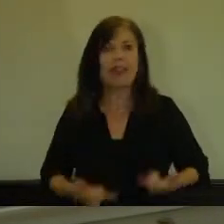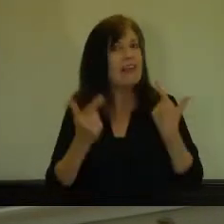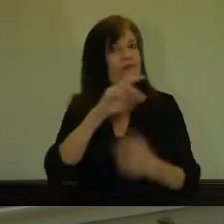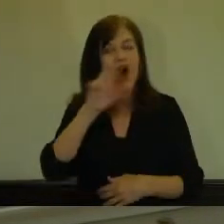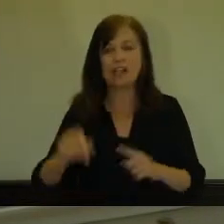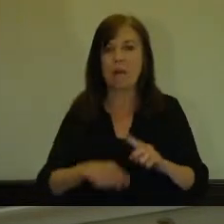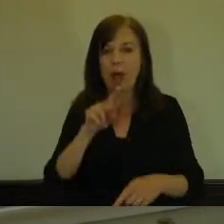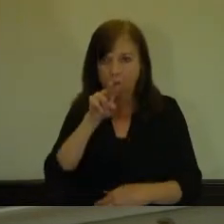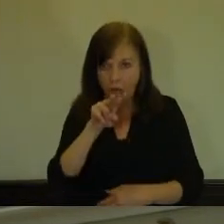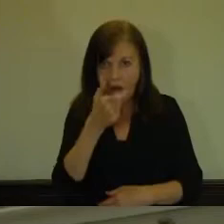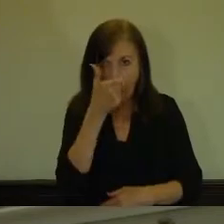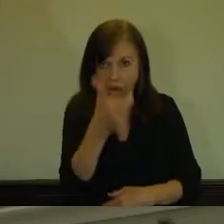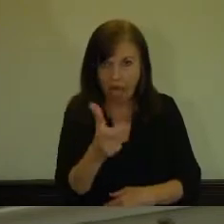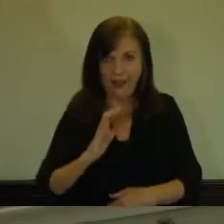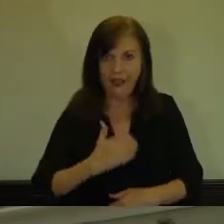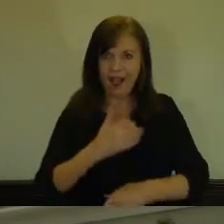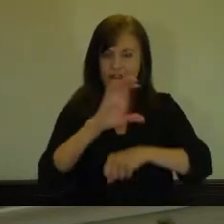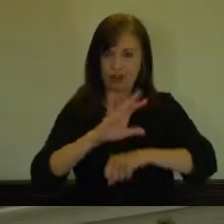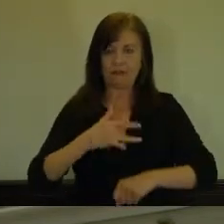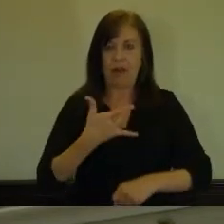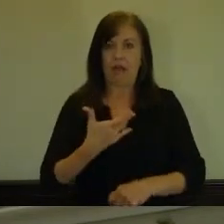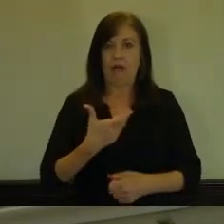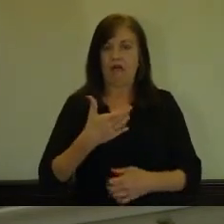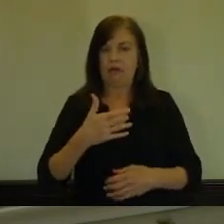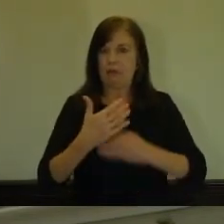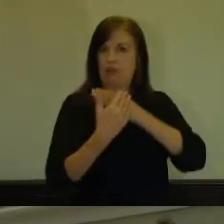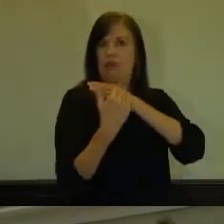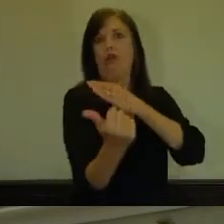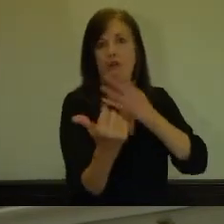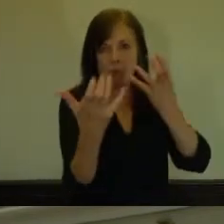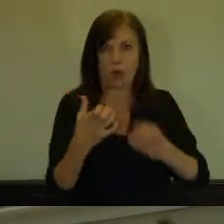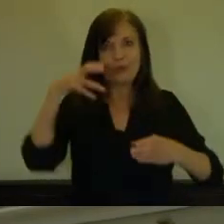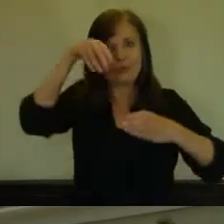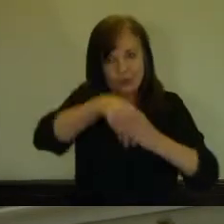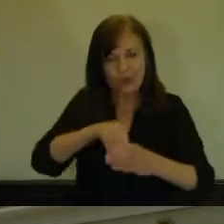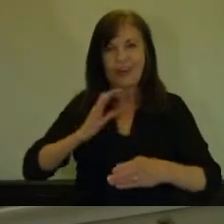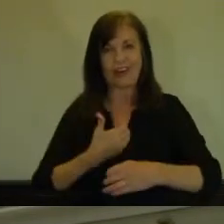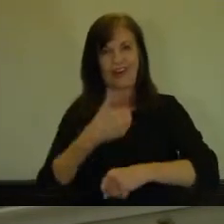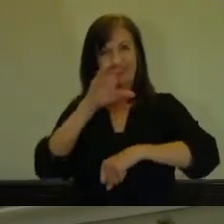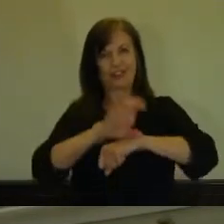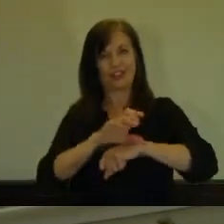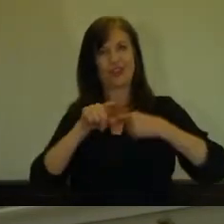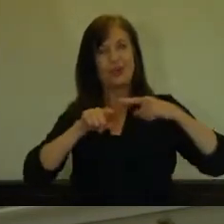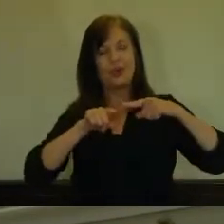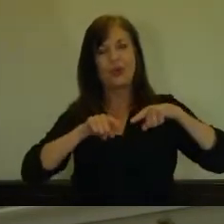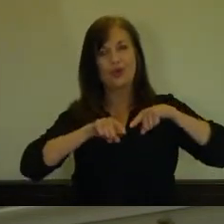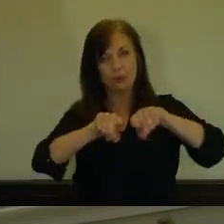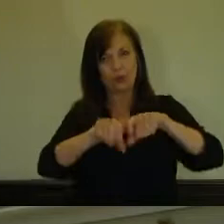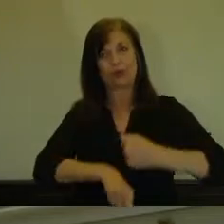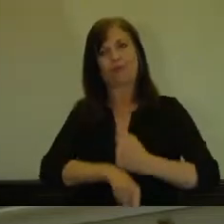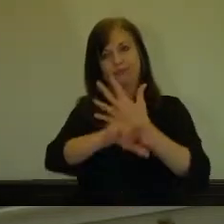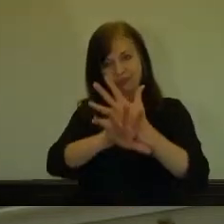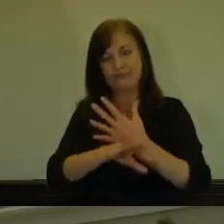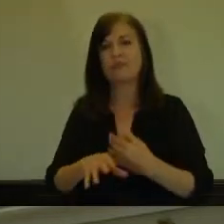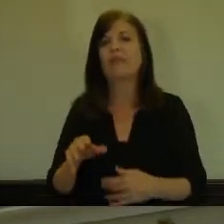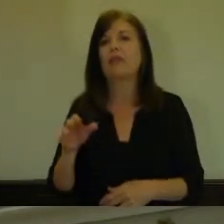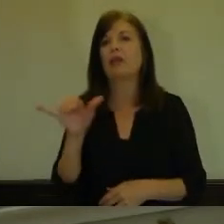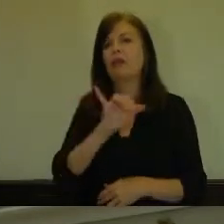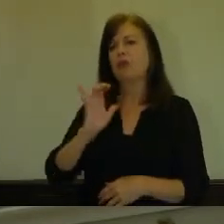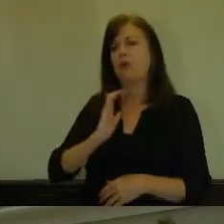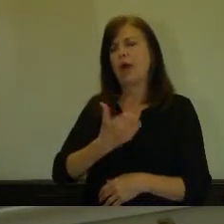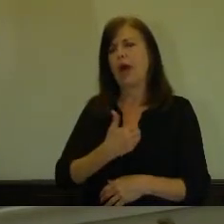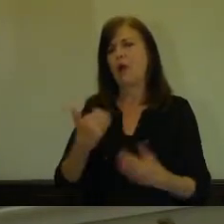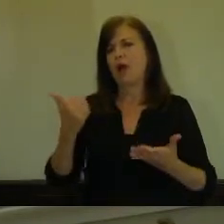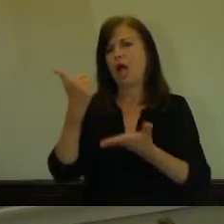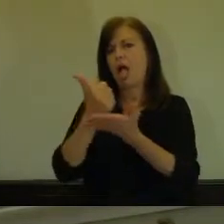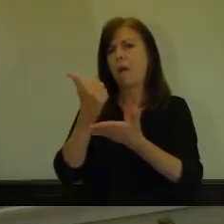Spirit to be part of this community via live stream. The Spirit has been at work in our health ministry team